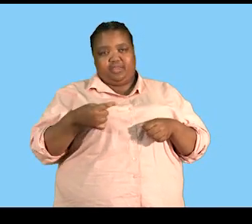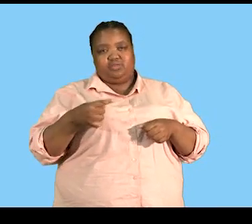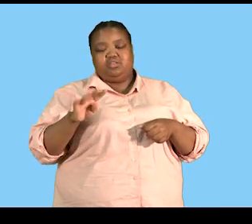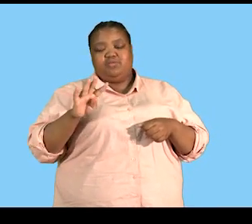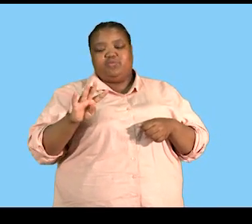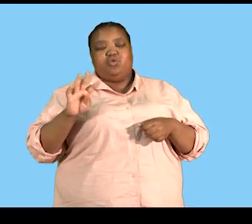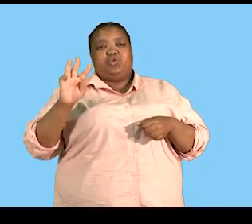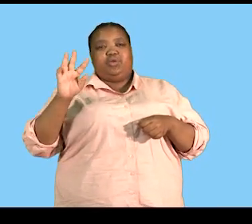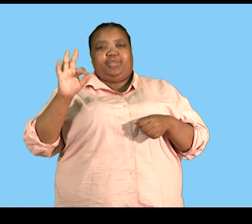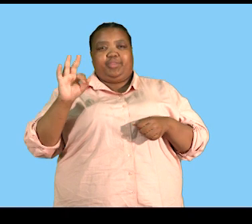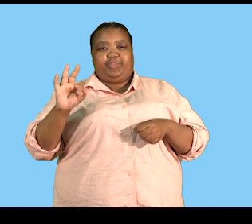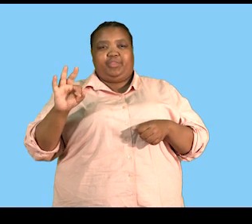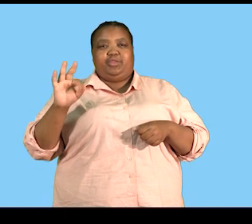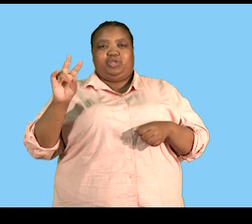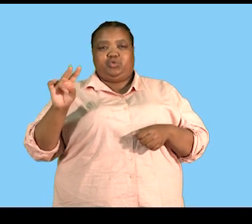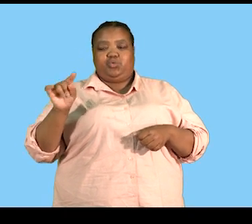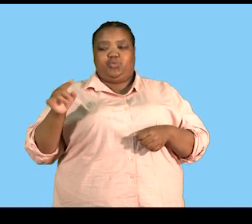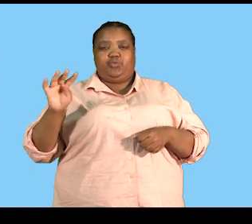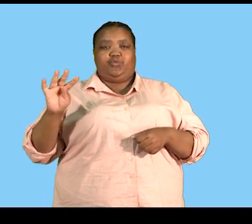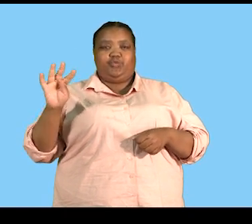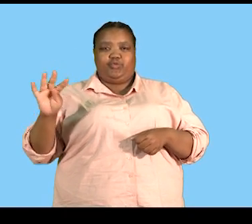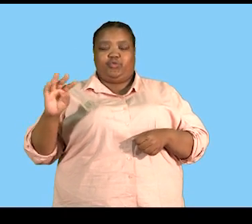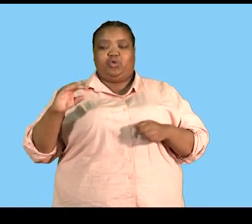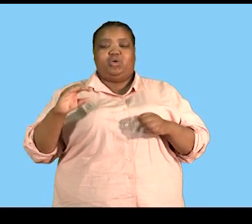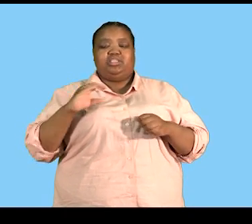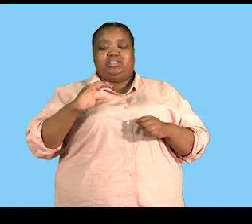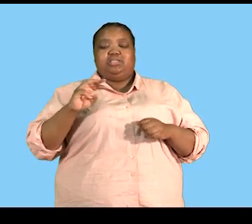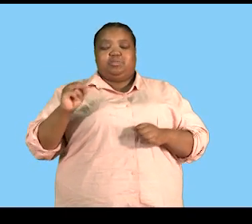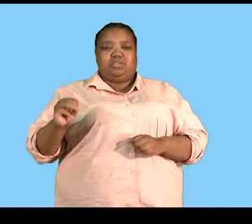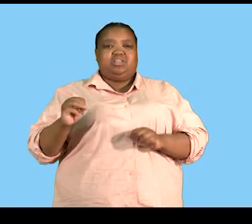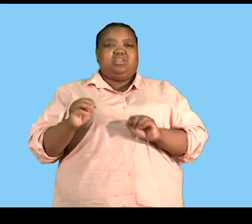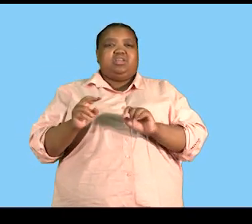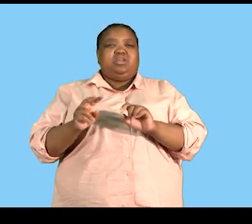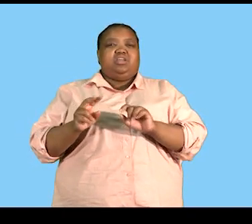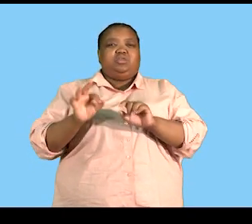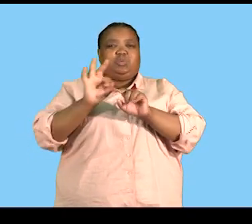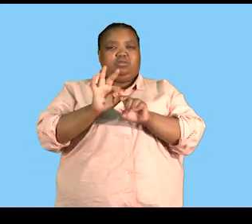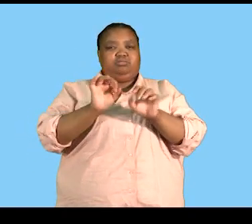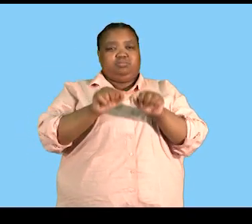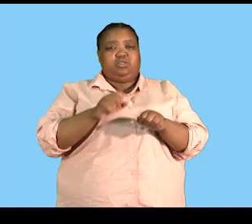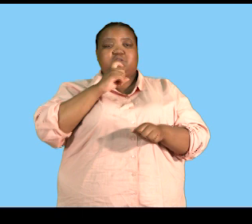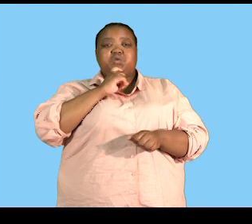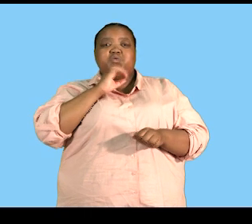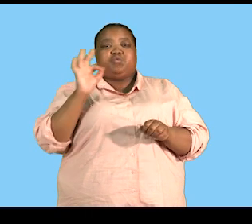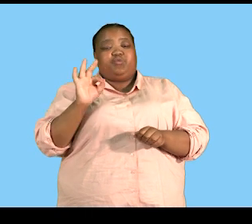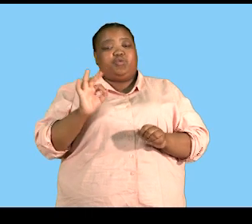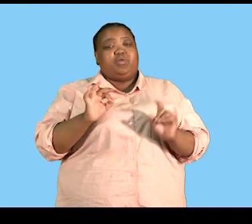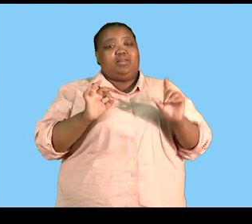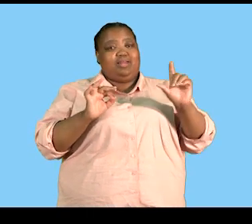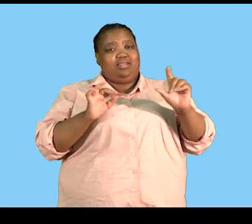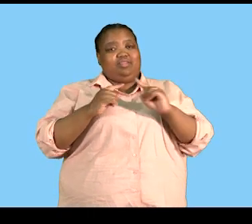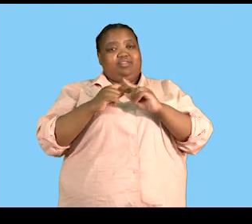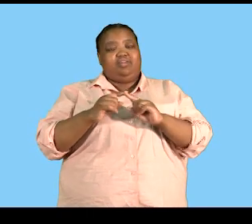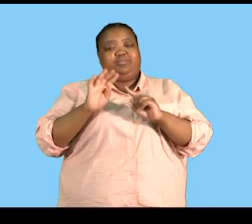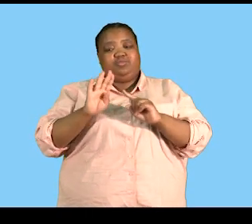1,432,44 cubed centimeters. Use the formula volume is length times breadth times